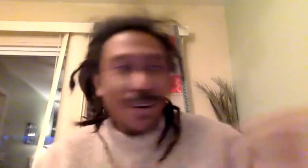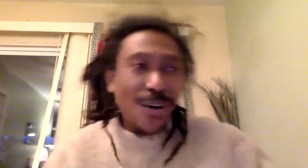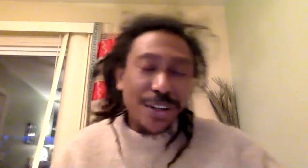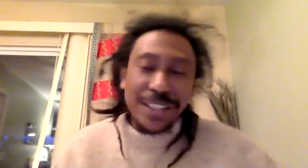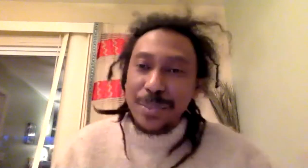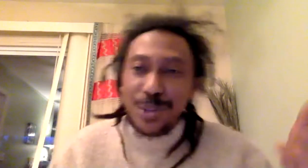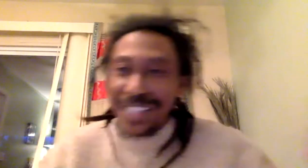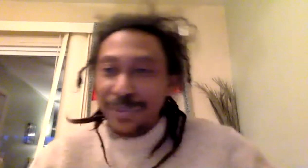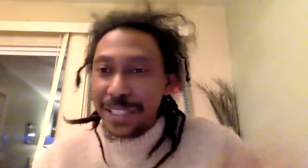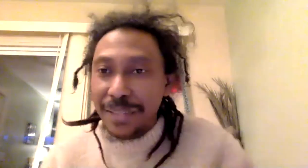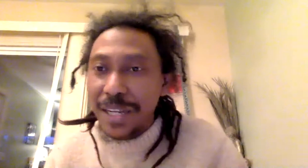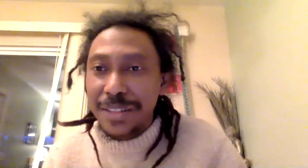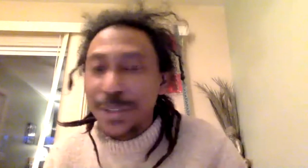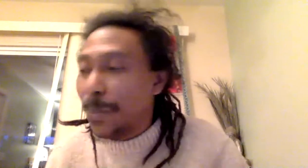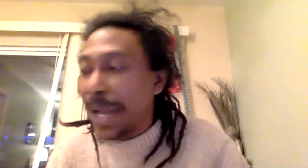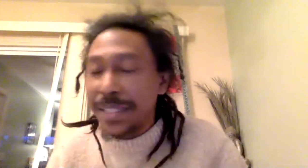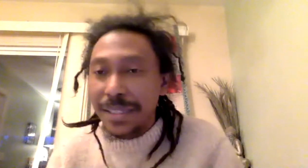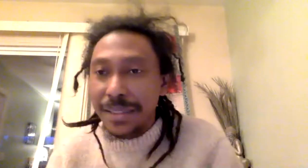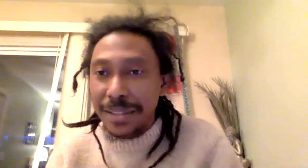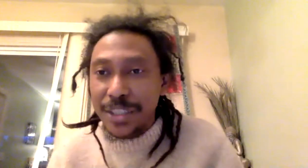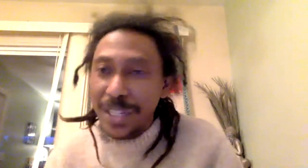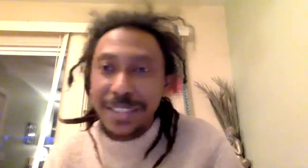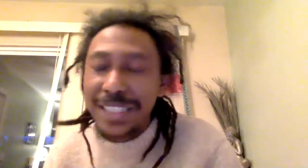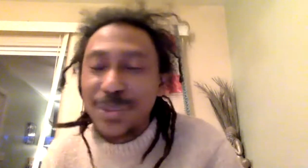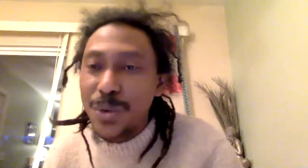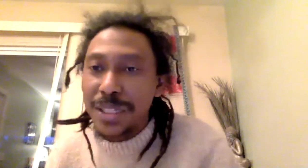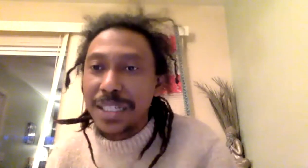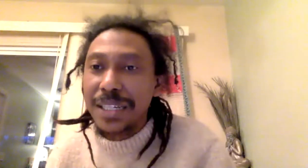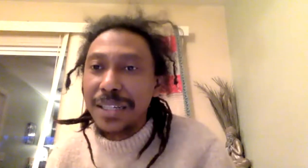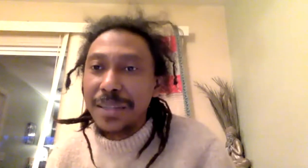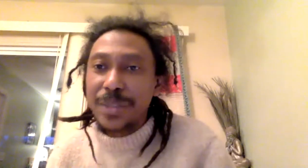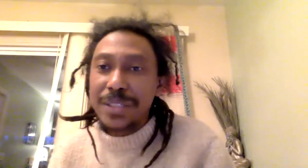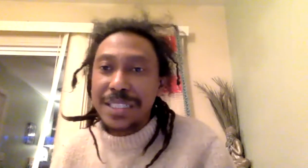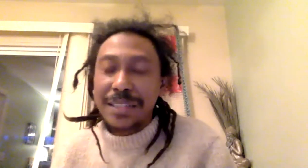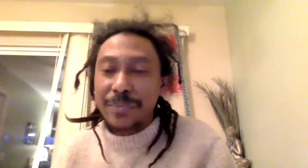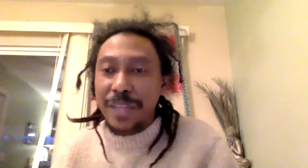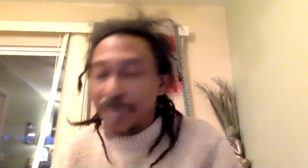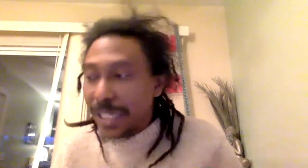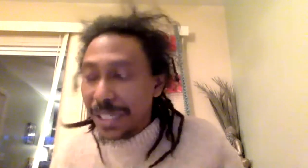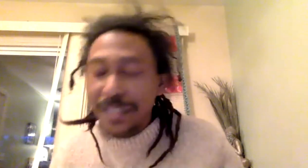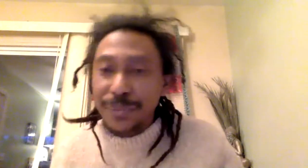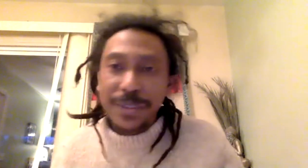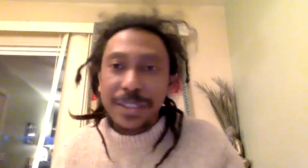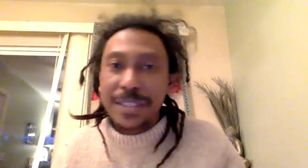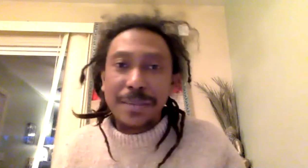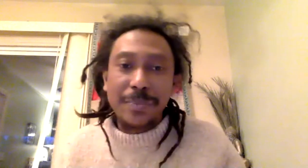bar or the music festival. Nobody answered, didn't work. Because here,